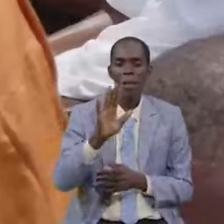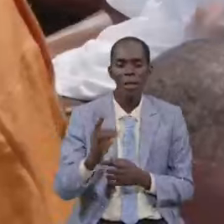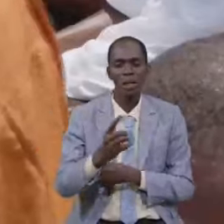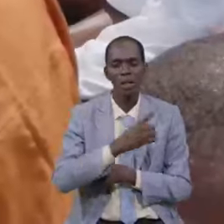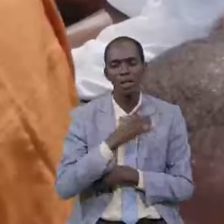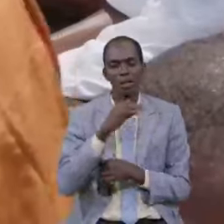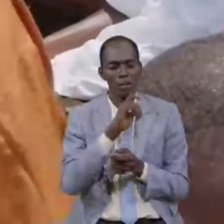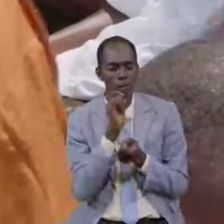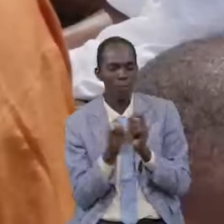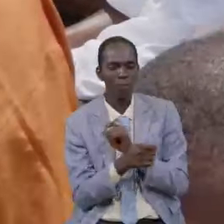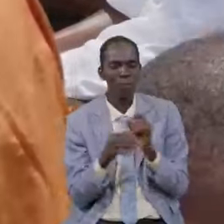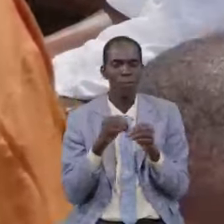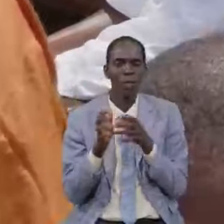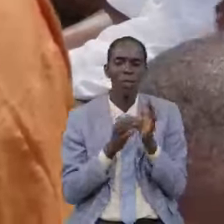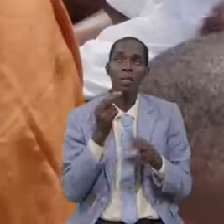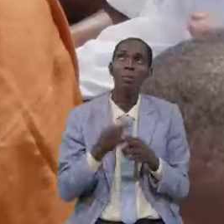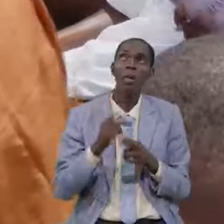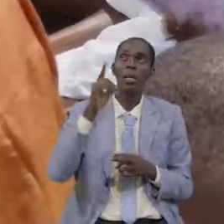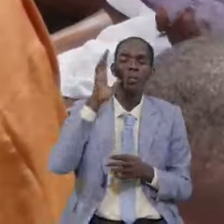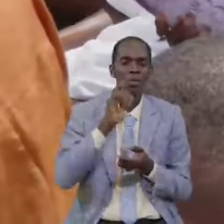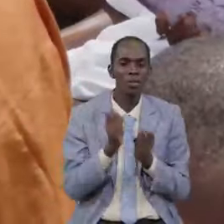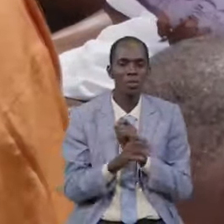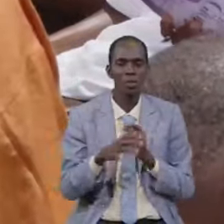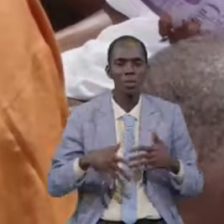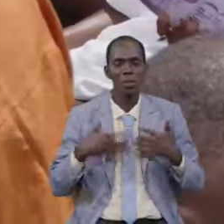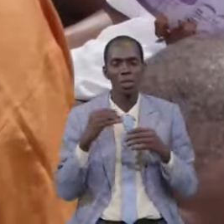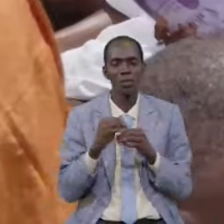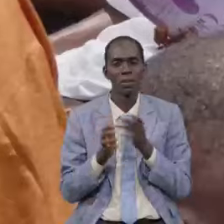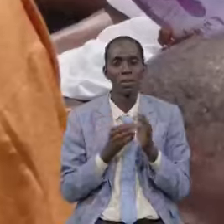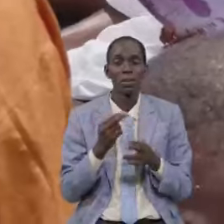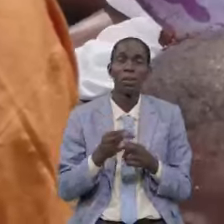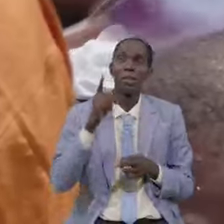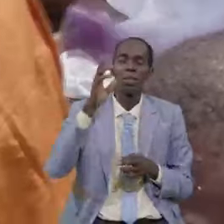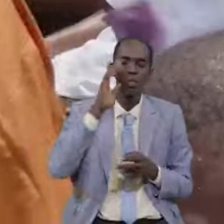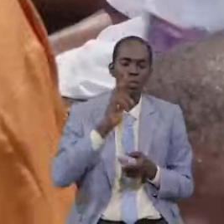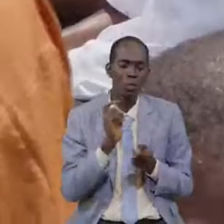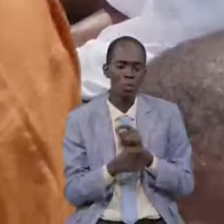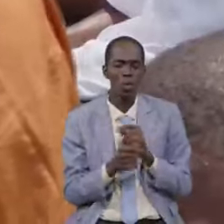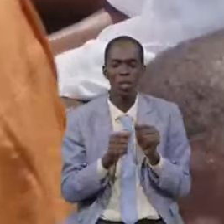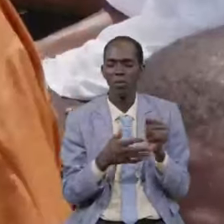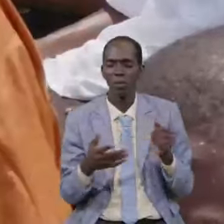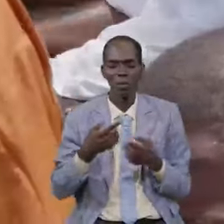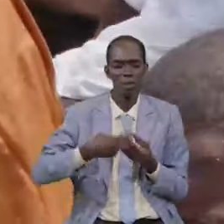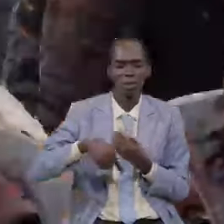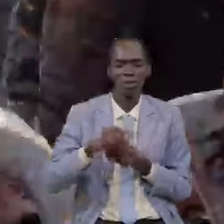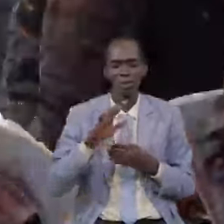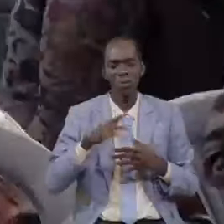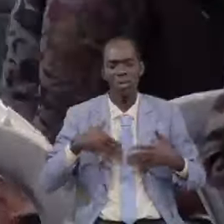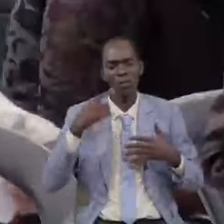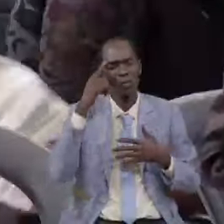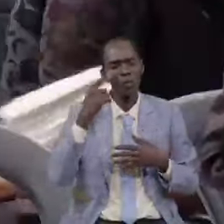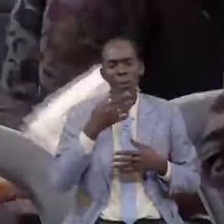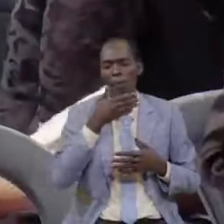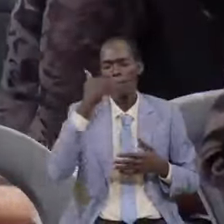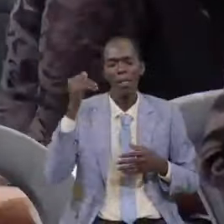your life. It will turn everything in your life around for the better in Jesus' name. And as you see